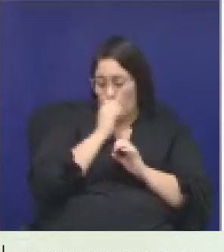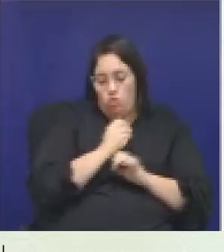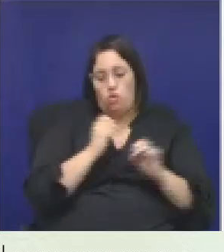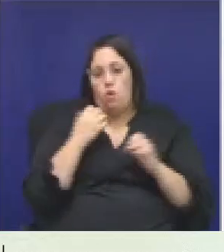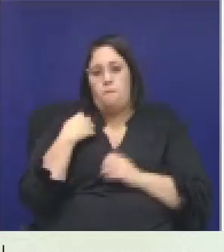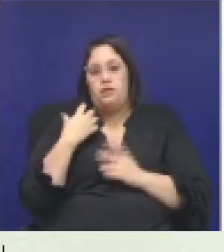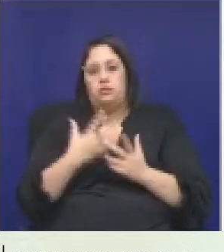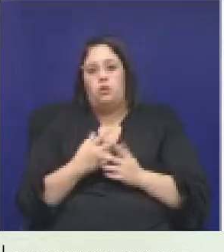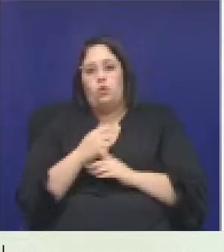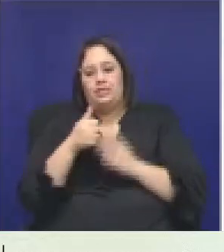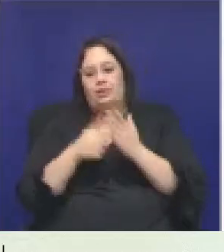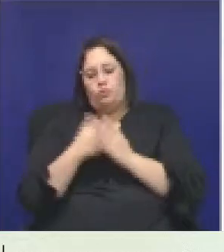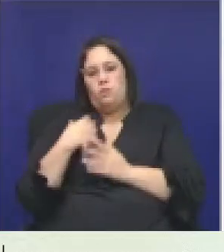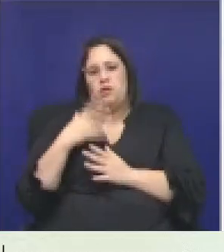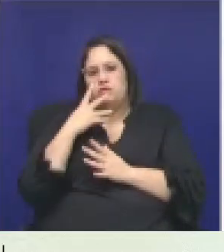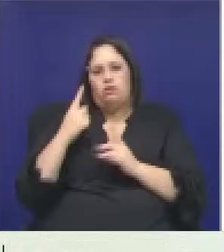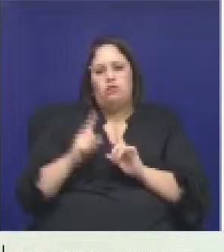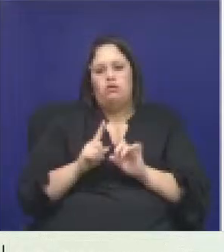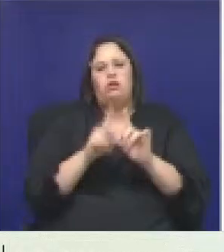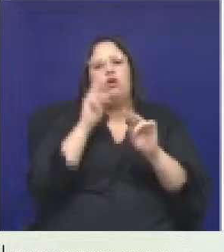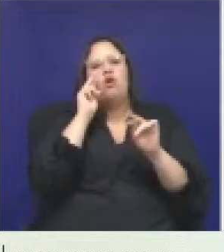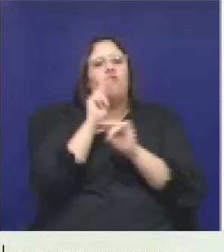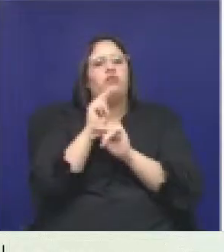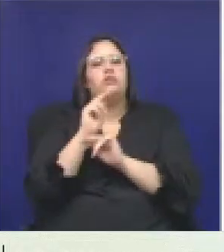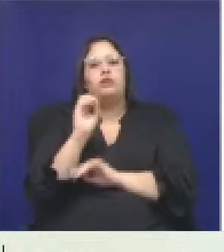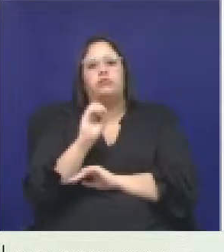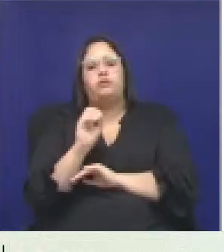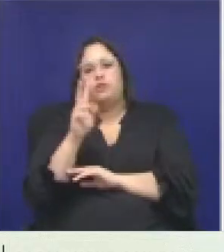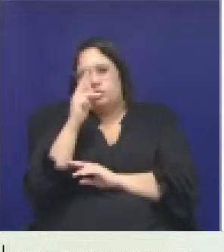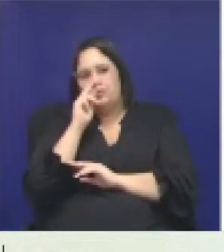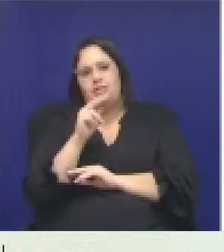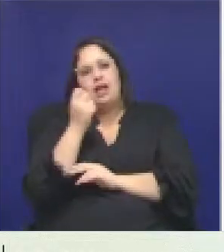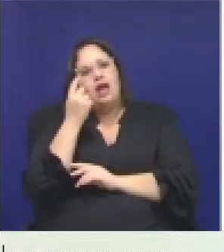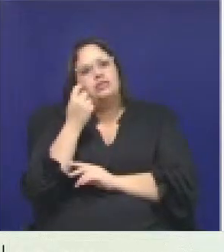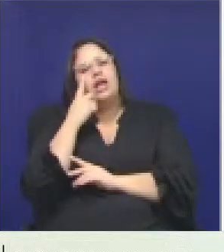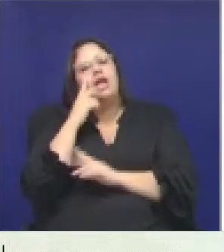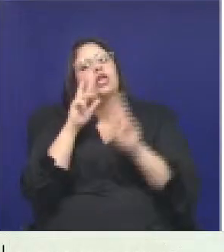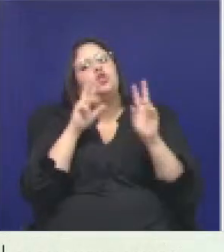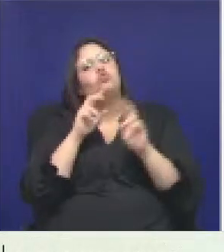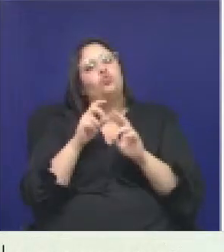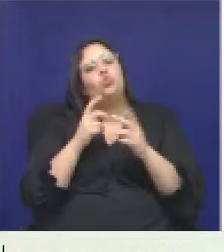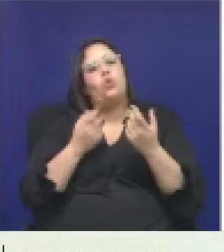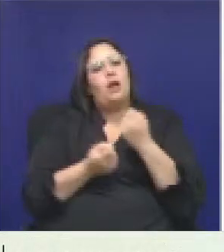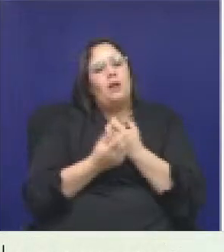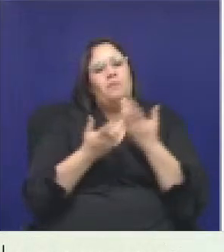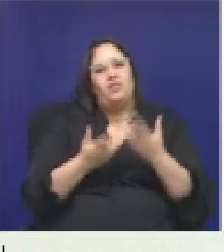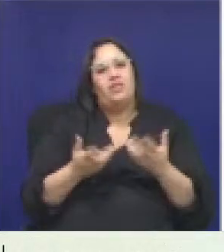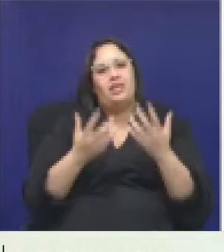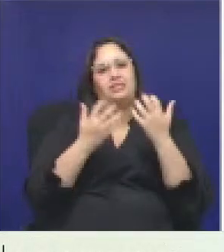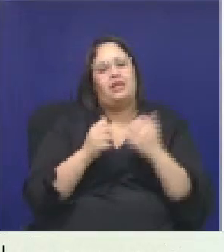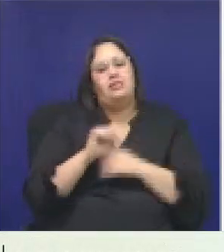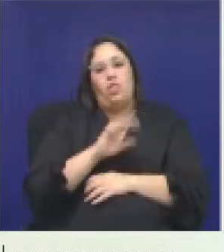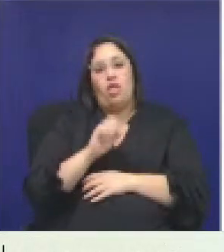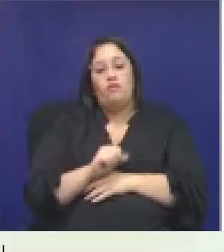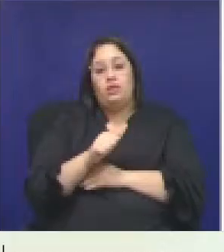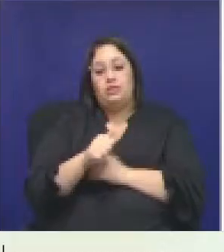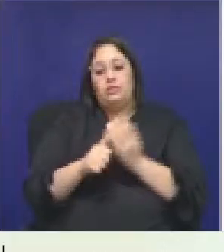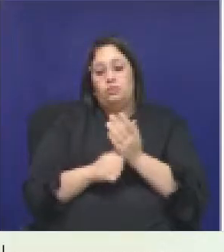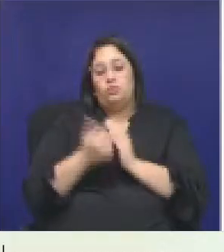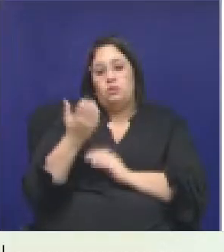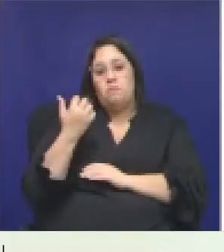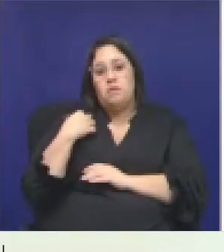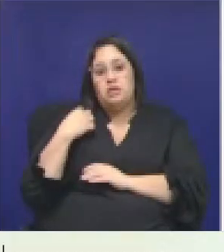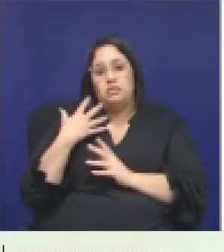minister accompanied us on our oversight. They would have understood the issues plaguing Stats South Africa. Deputy Minister,